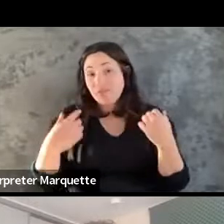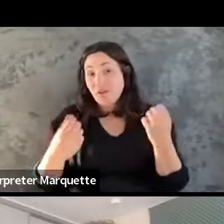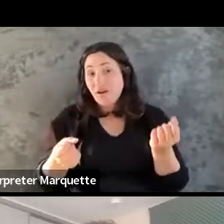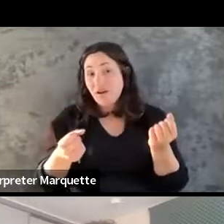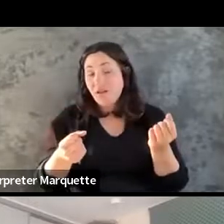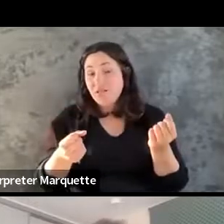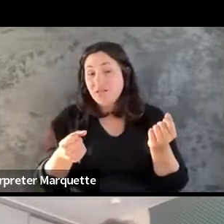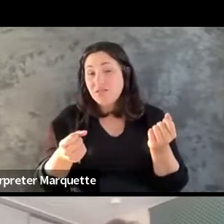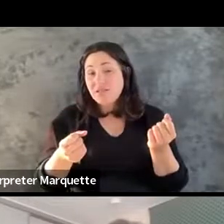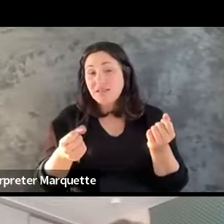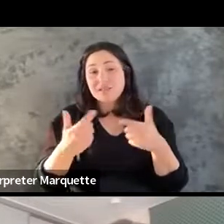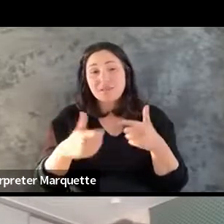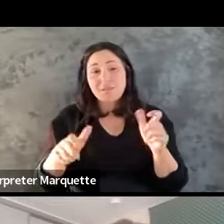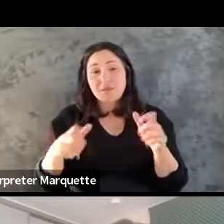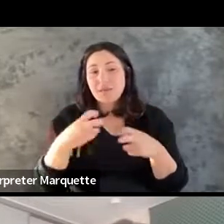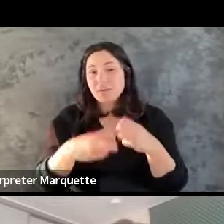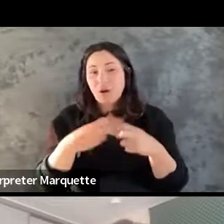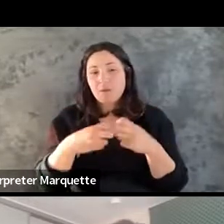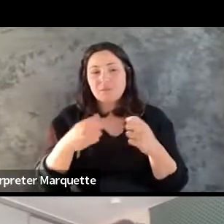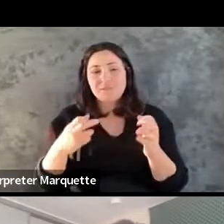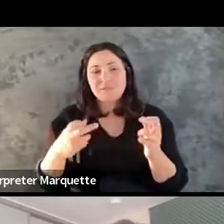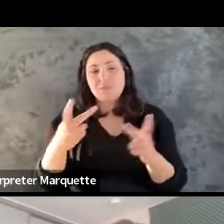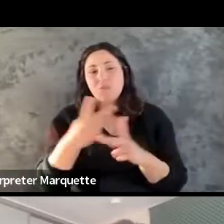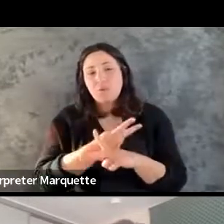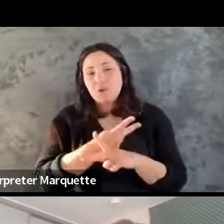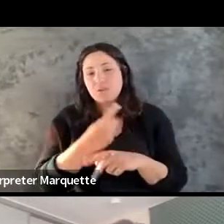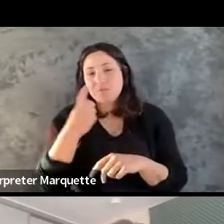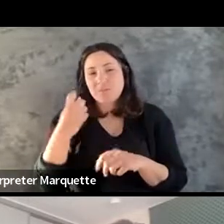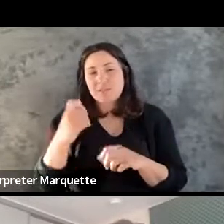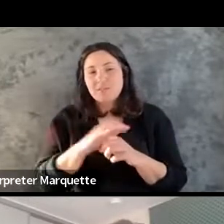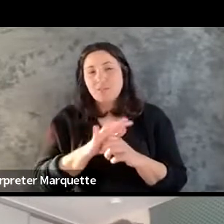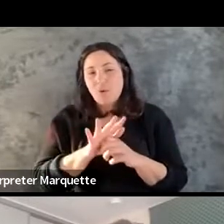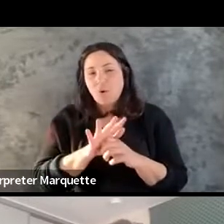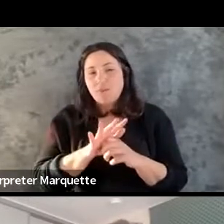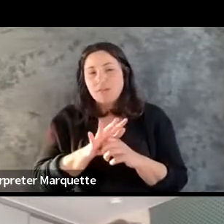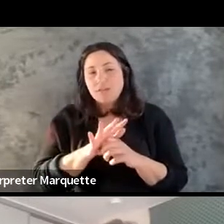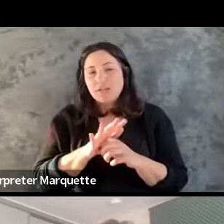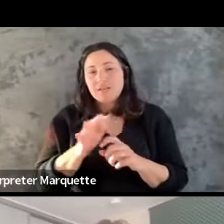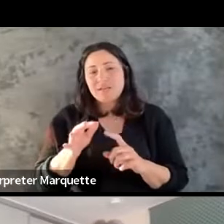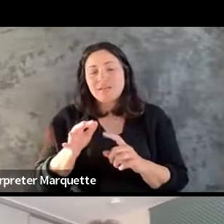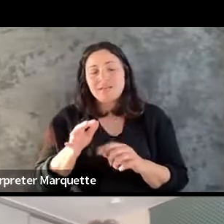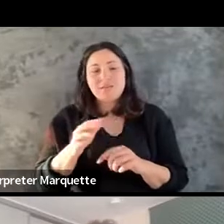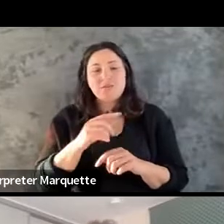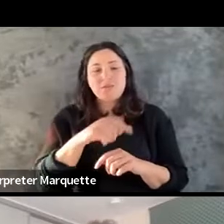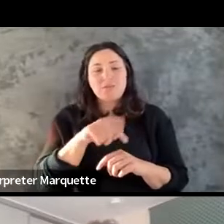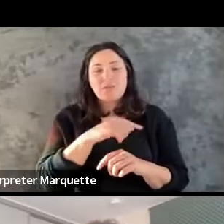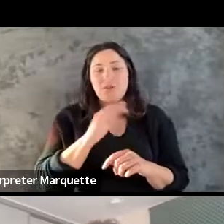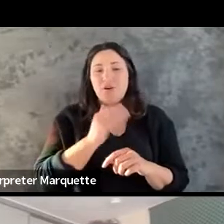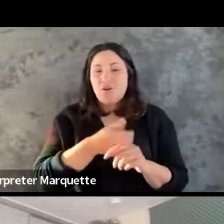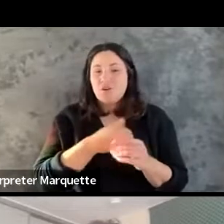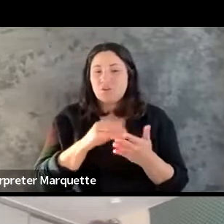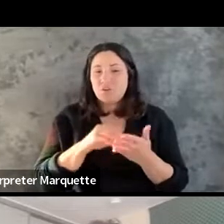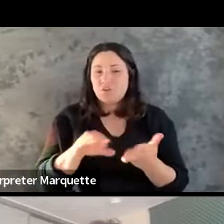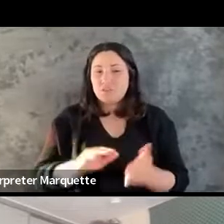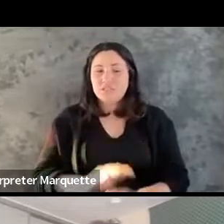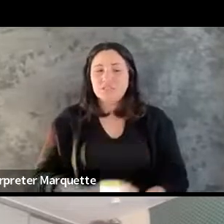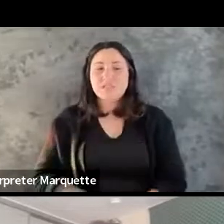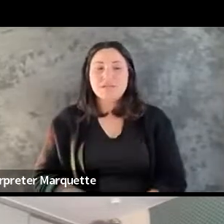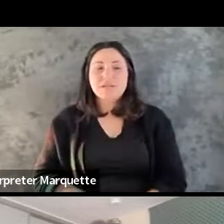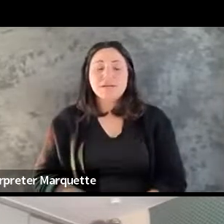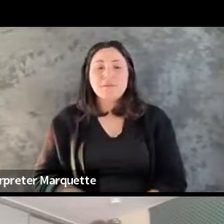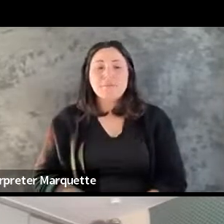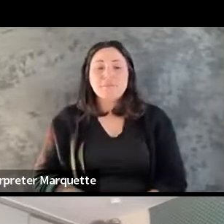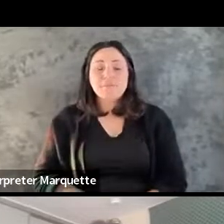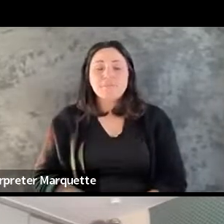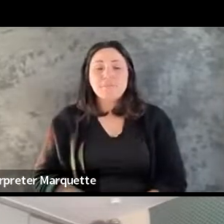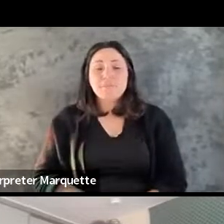a huge issue, and it's gotten way worse during COVID, especially with our students. That I've seen it with